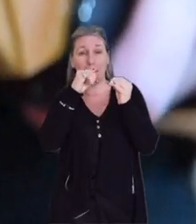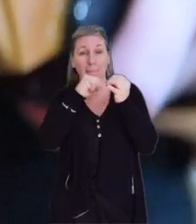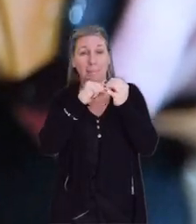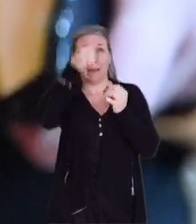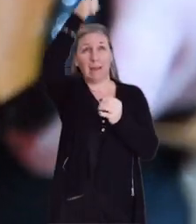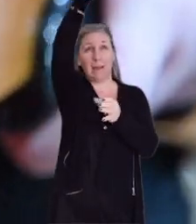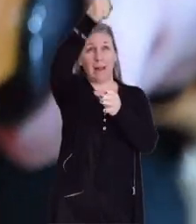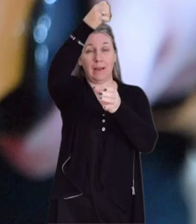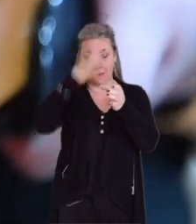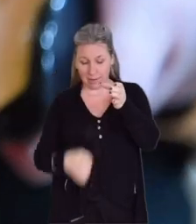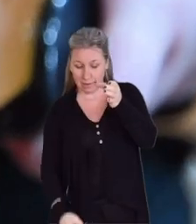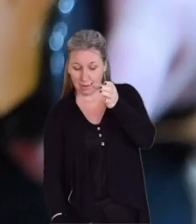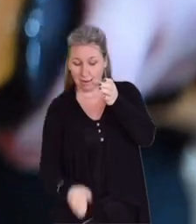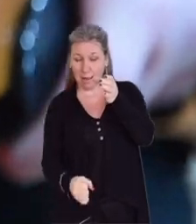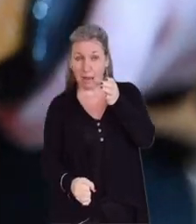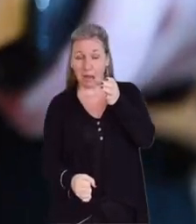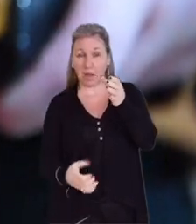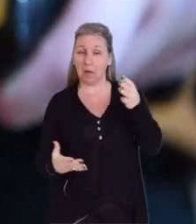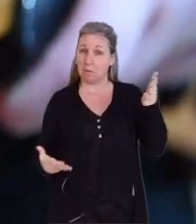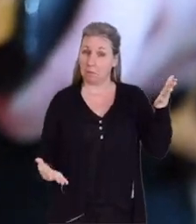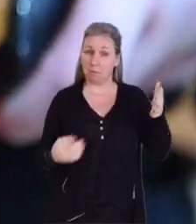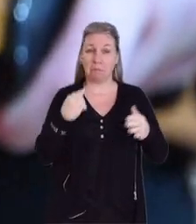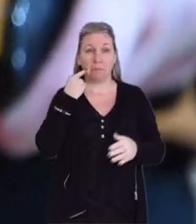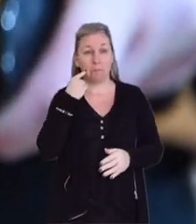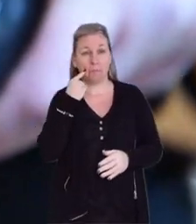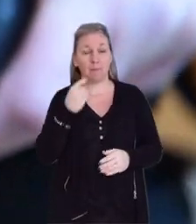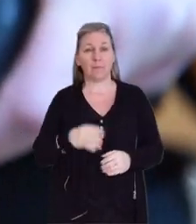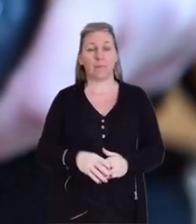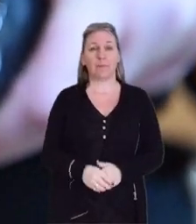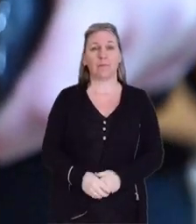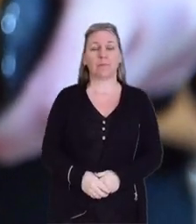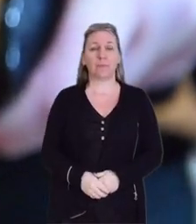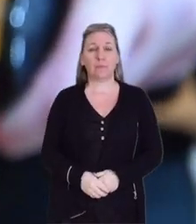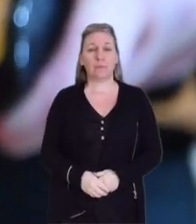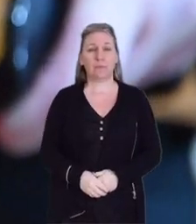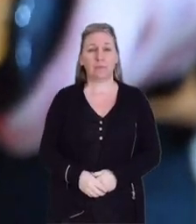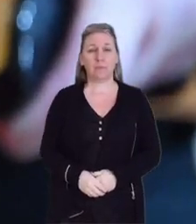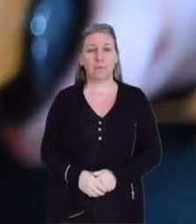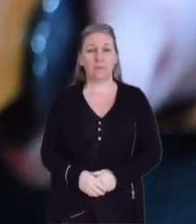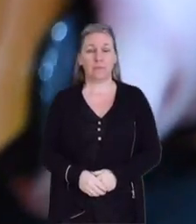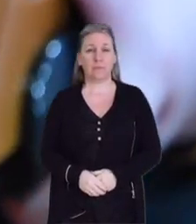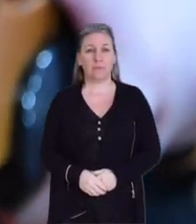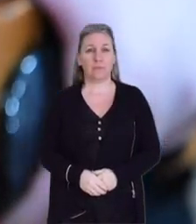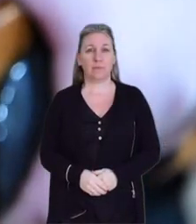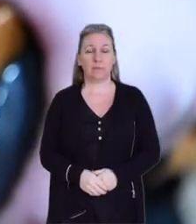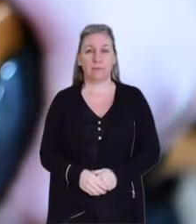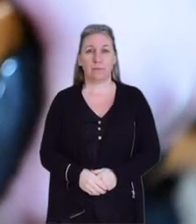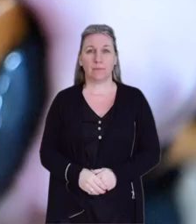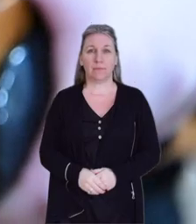place, sliding into a groove and are held in position with a spring-loaded button.